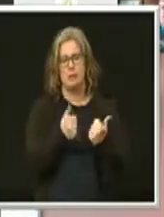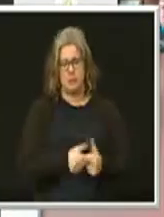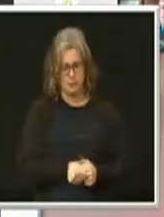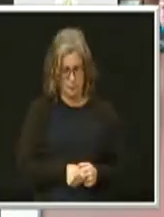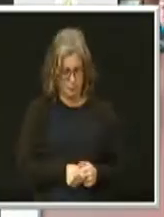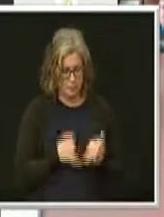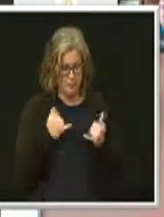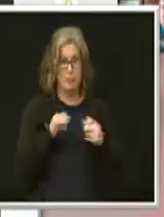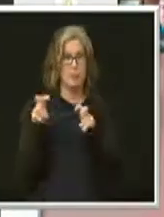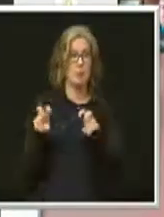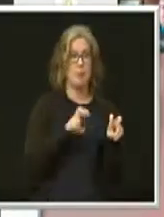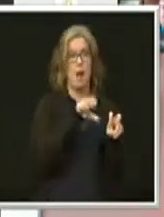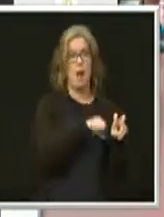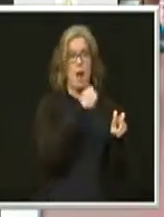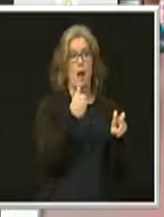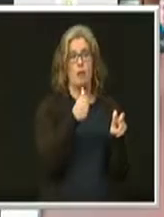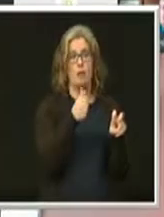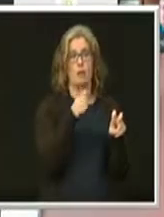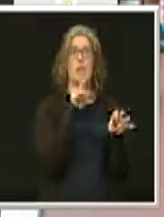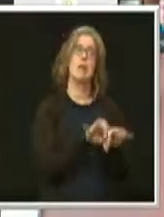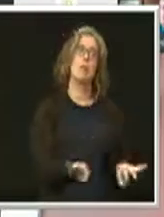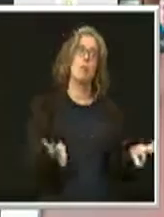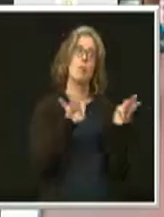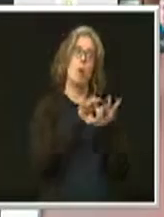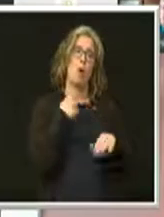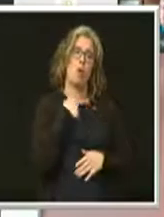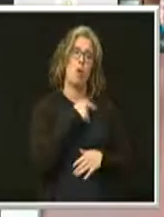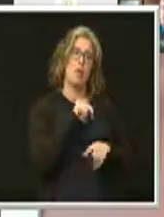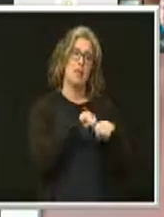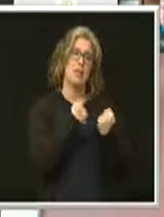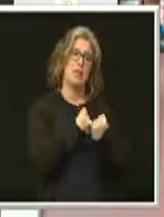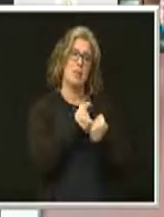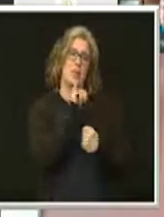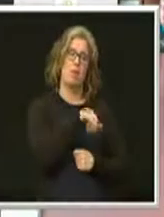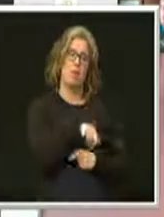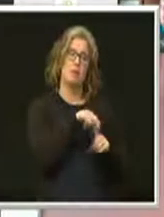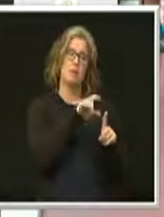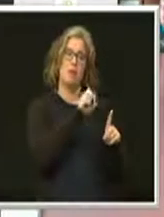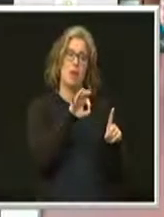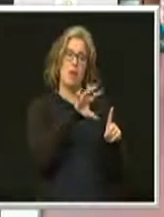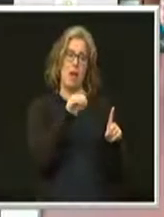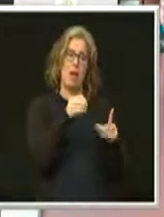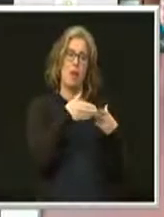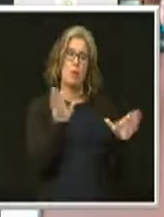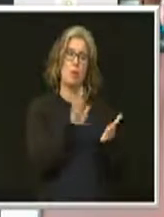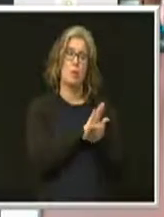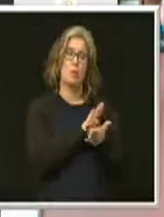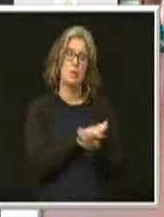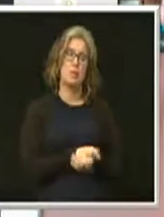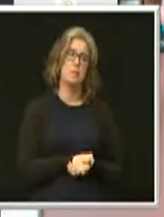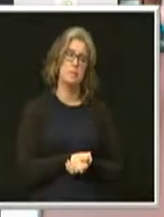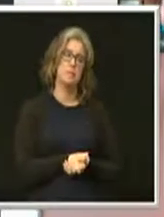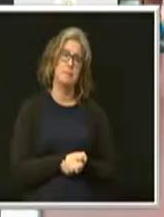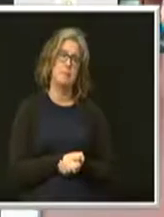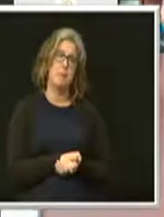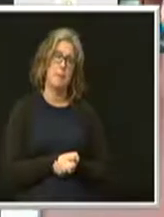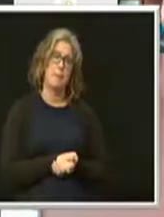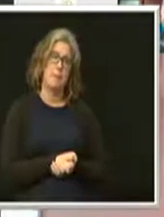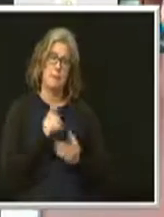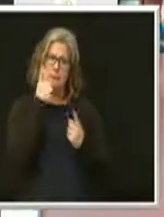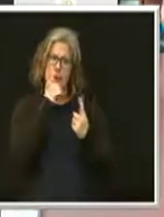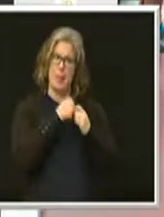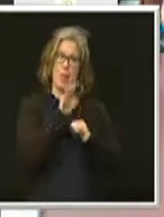Okay, now let's switch over to another really important member of the team, and that is Jefferson County Public Schools. Think